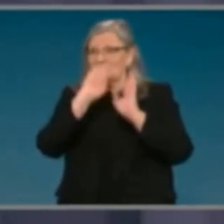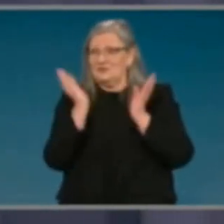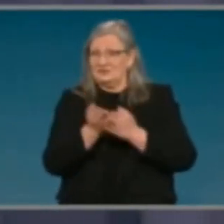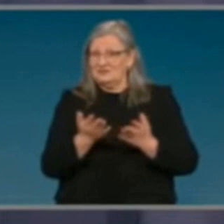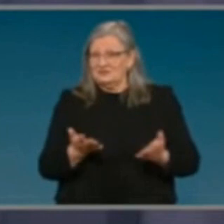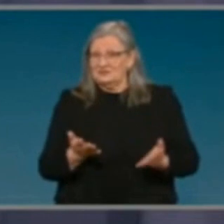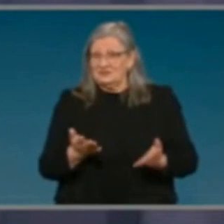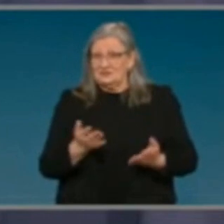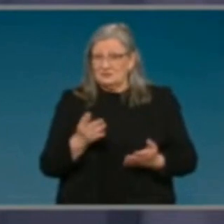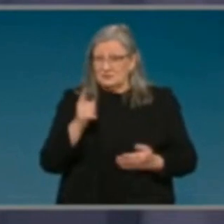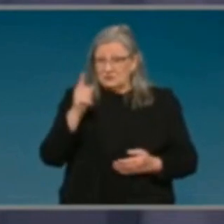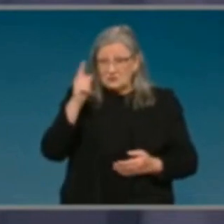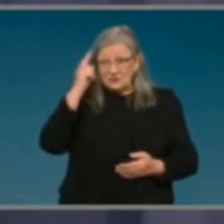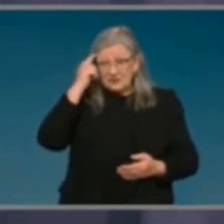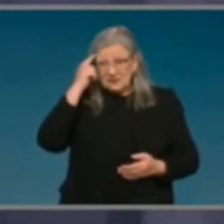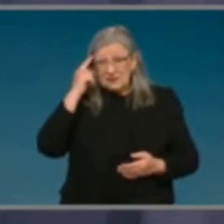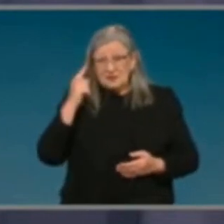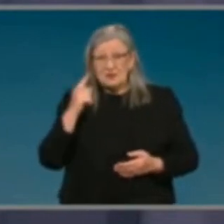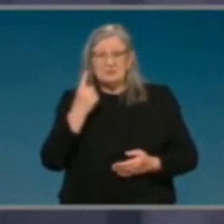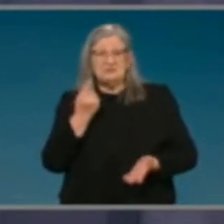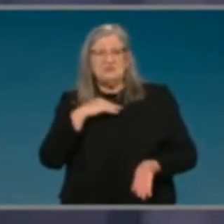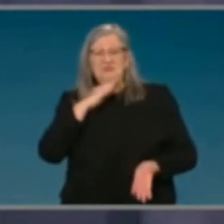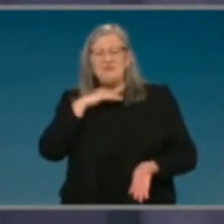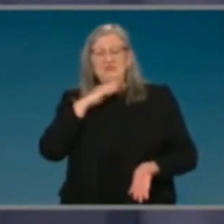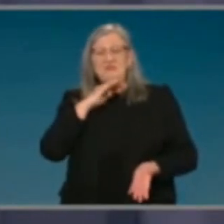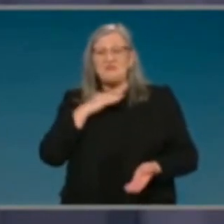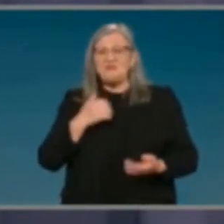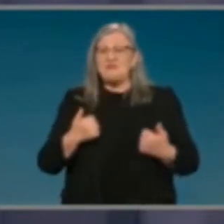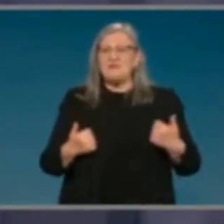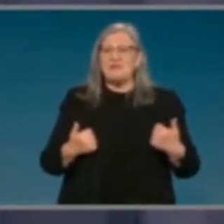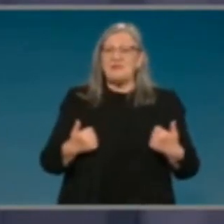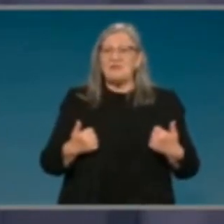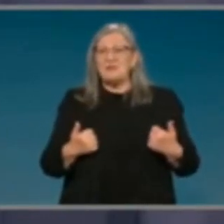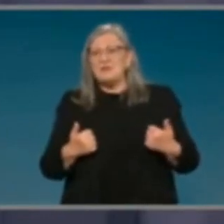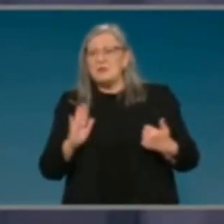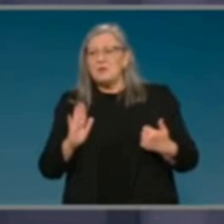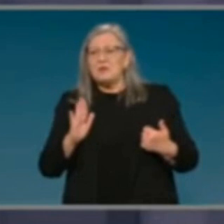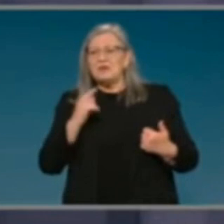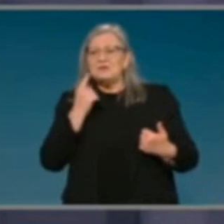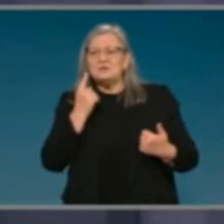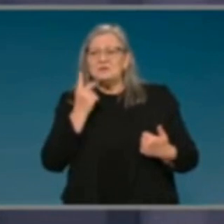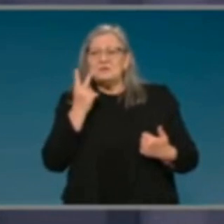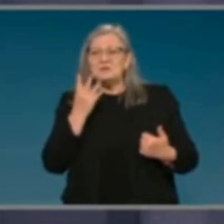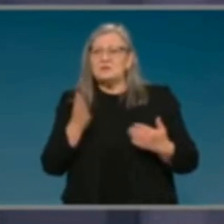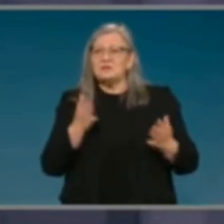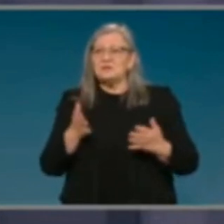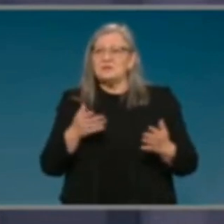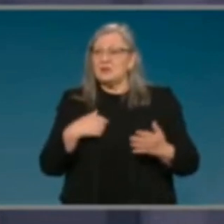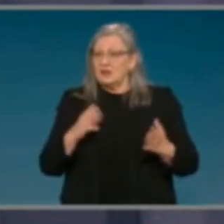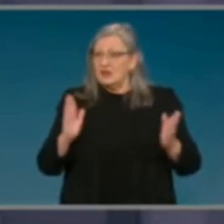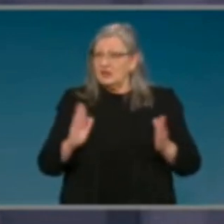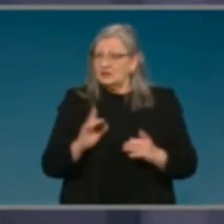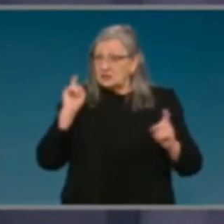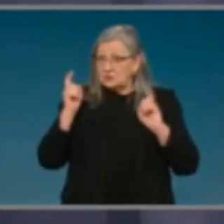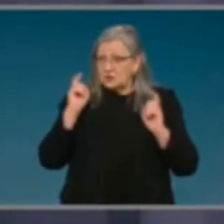Australia then to perhaps, depending on what happens over the next few days, not take as drastic actions as other countries are taking